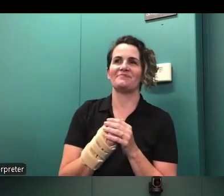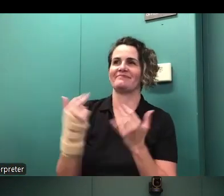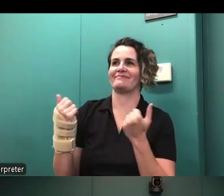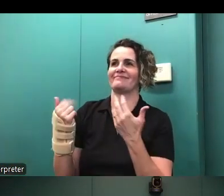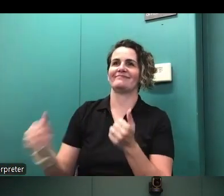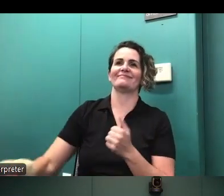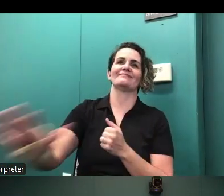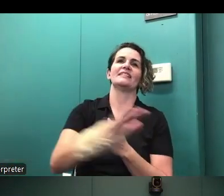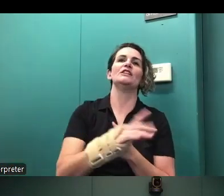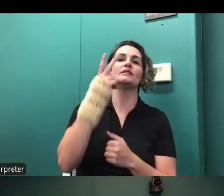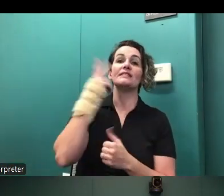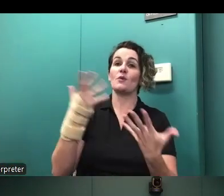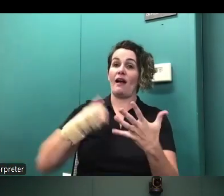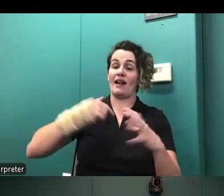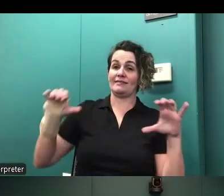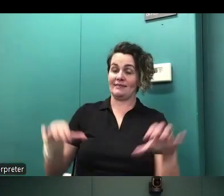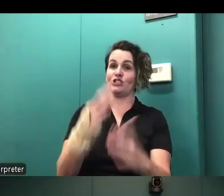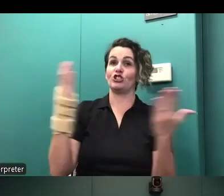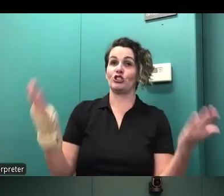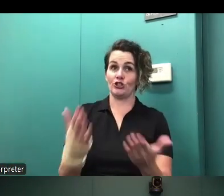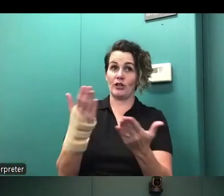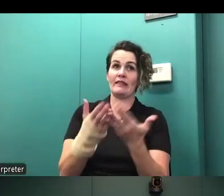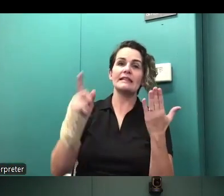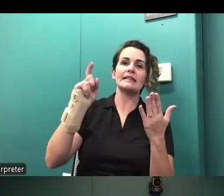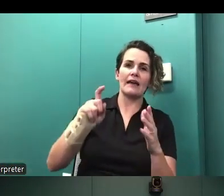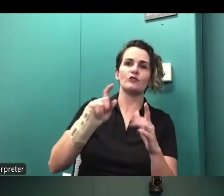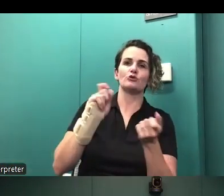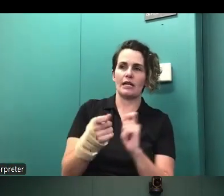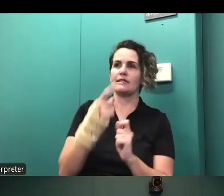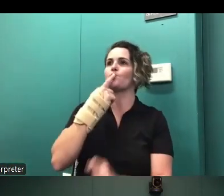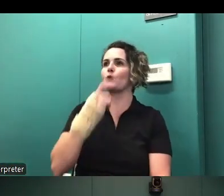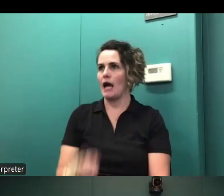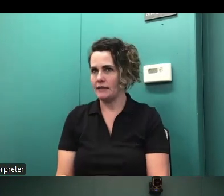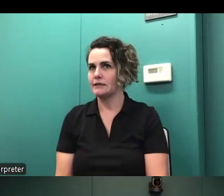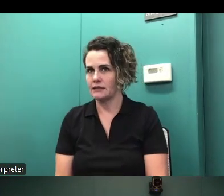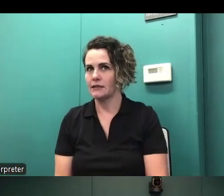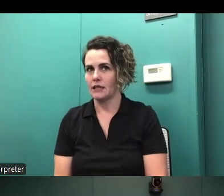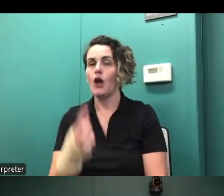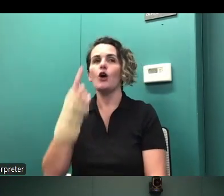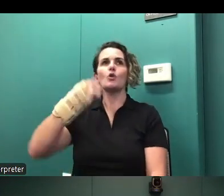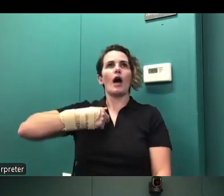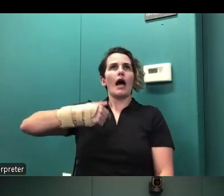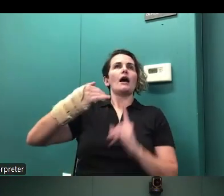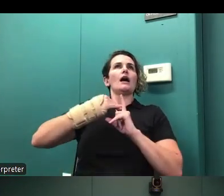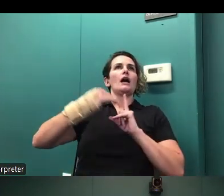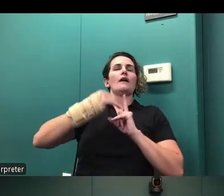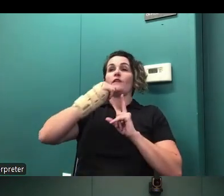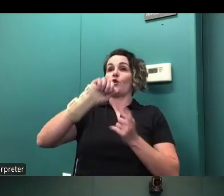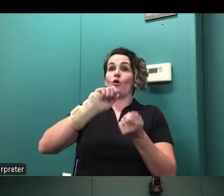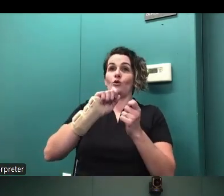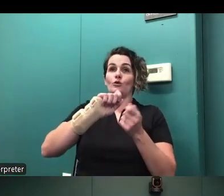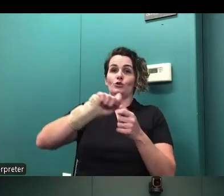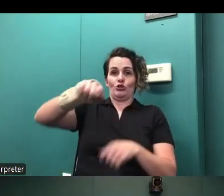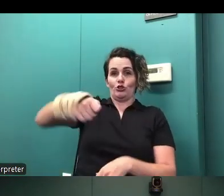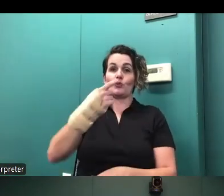You can see what I've done here. I put like the things that I would have to change in red, Right. so I remember Right. to do it, because if I don't turn it red, I